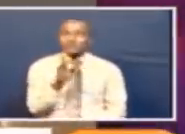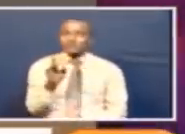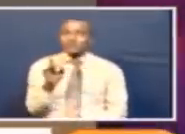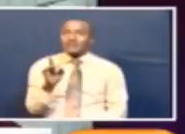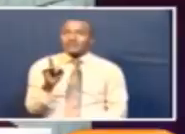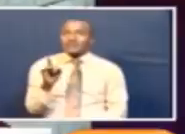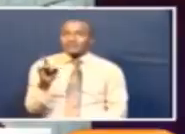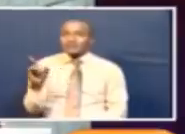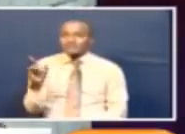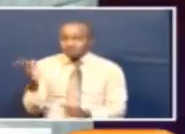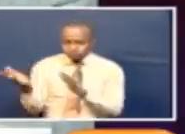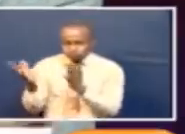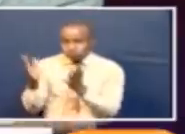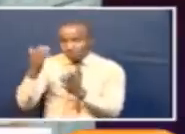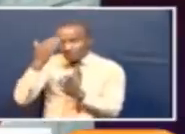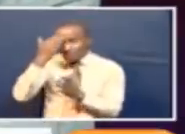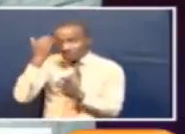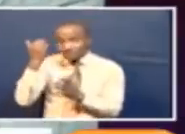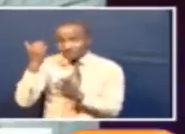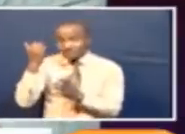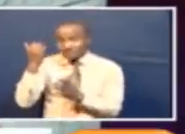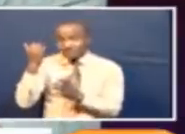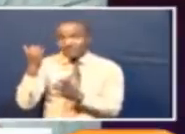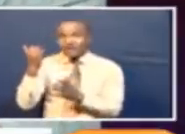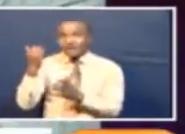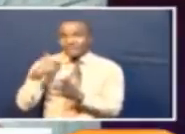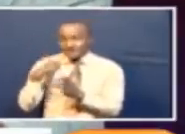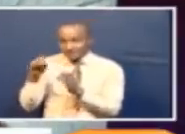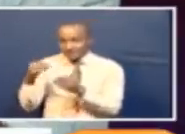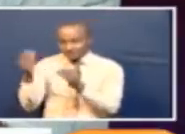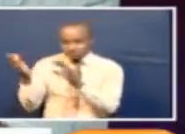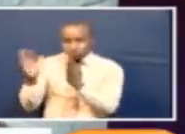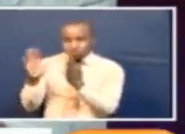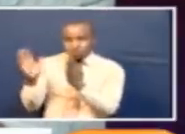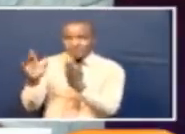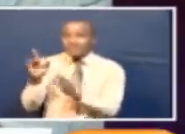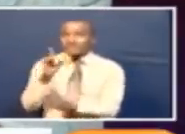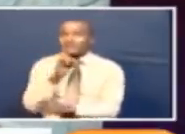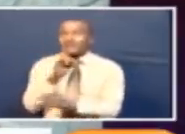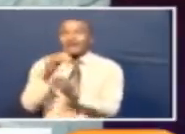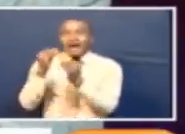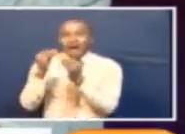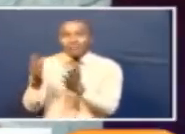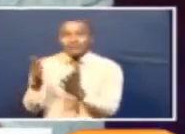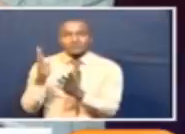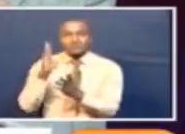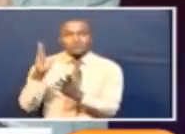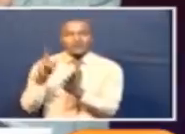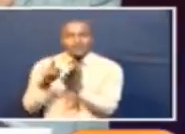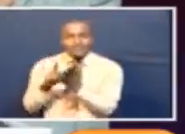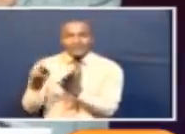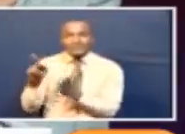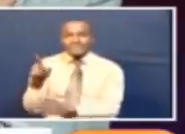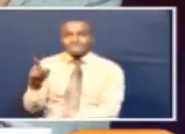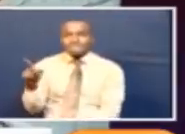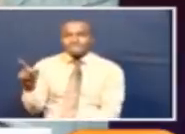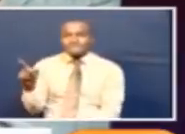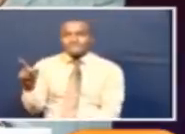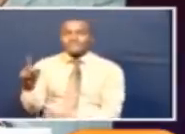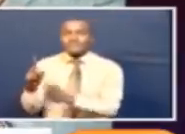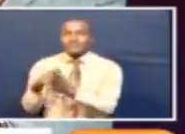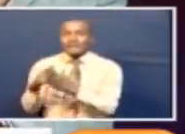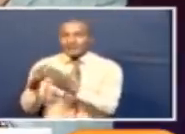but that's our estimation, because they have actually given a figure. Mm-hmm. They have said how much they're going to... To pay. Right. Then they have